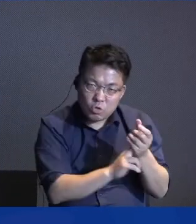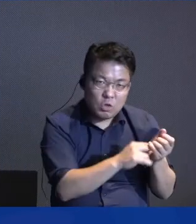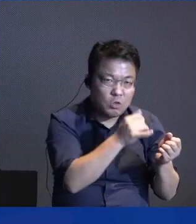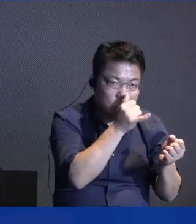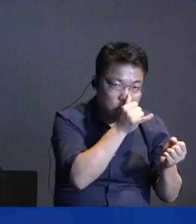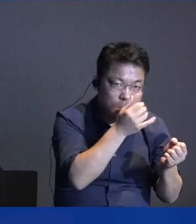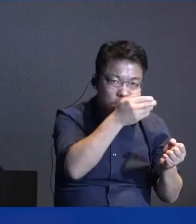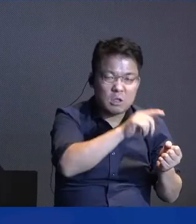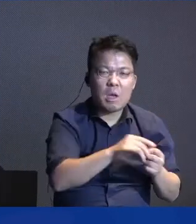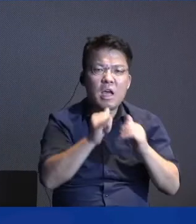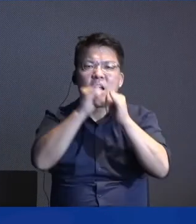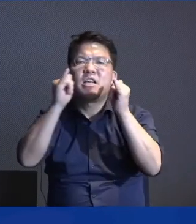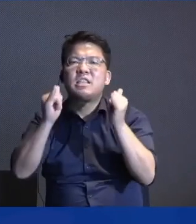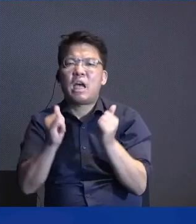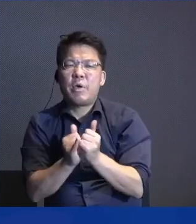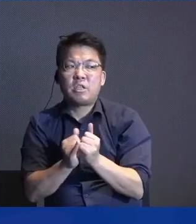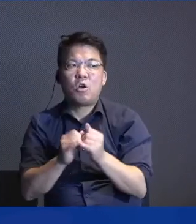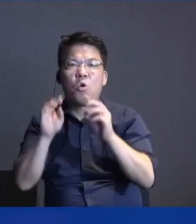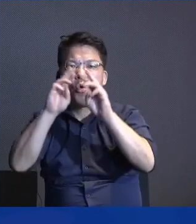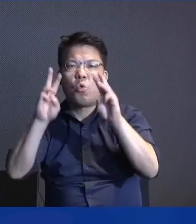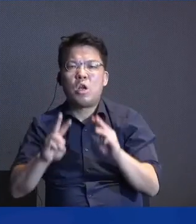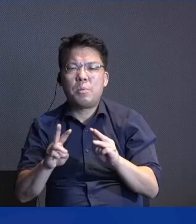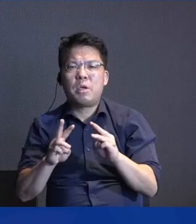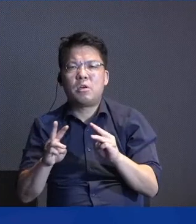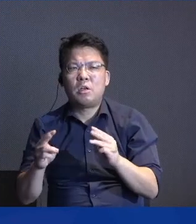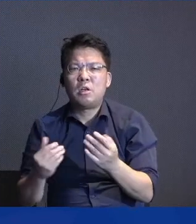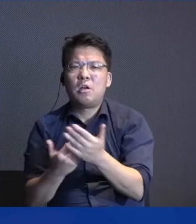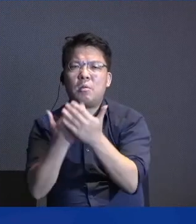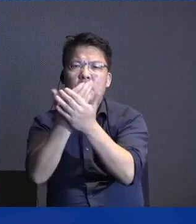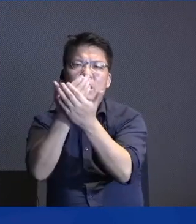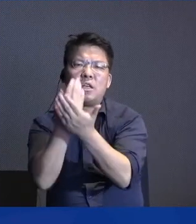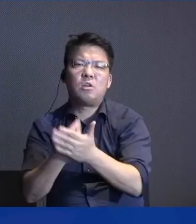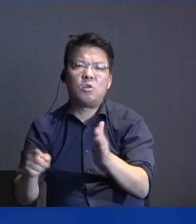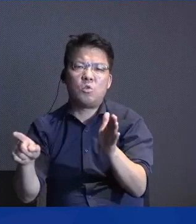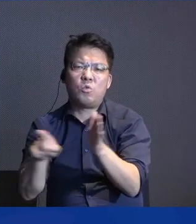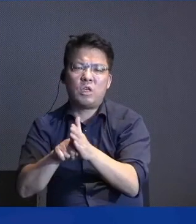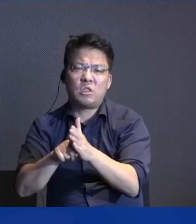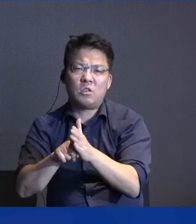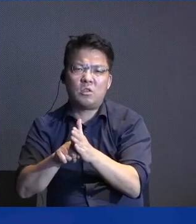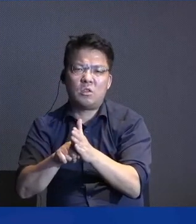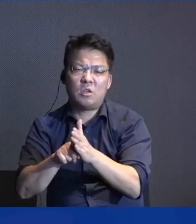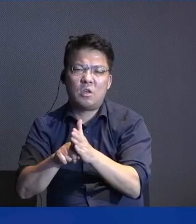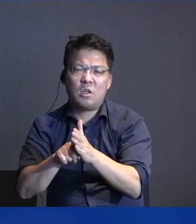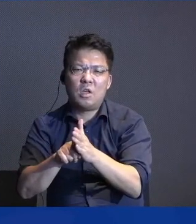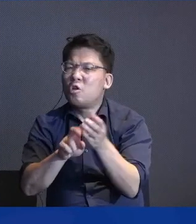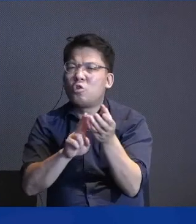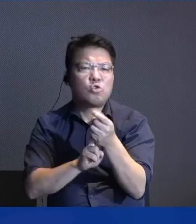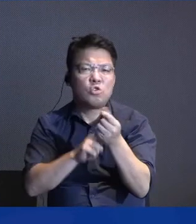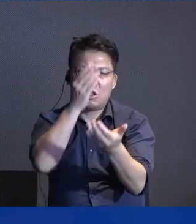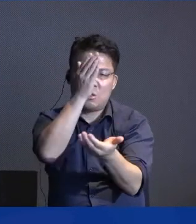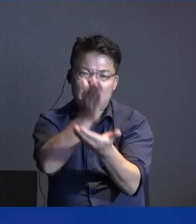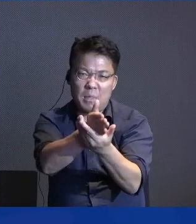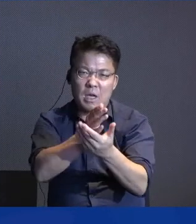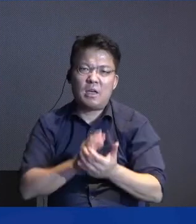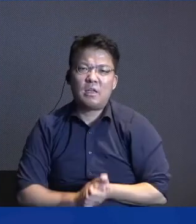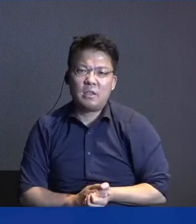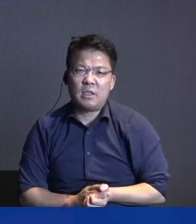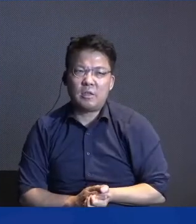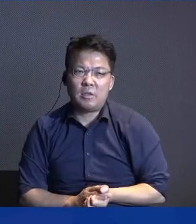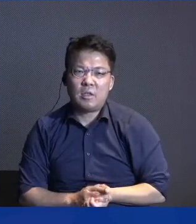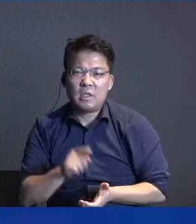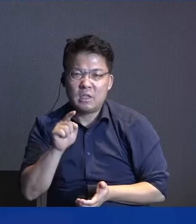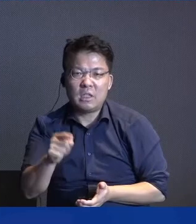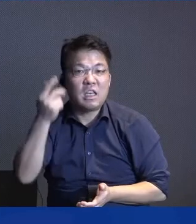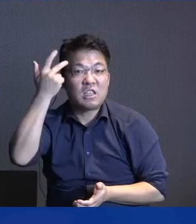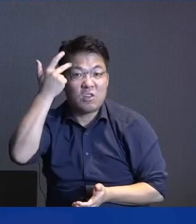to prevent mental health problems of older adults. So those two go together, I think.